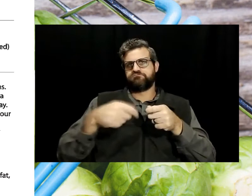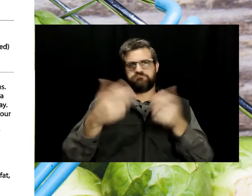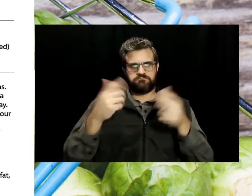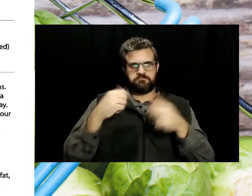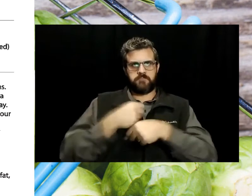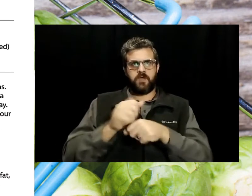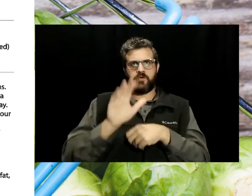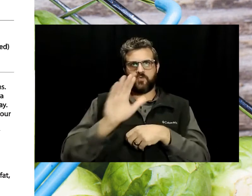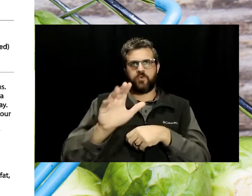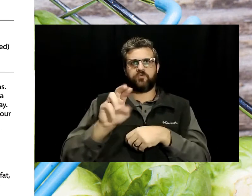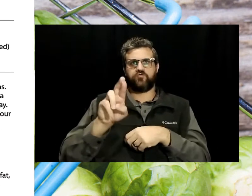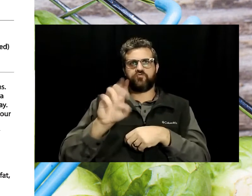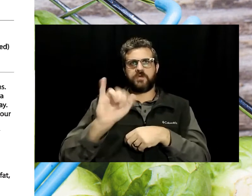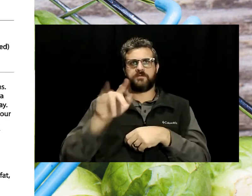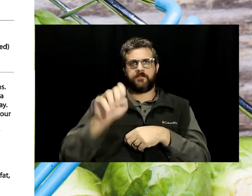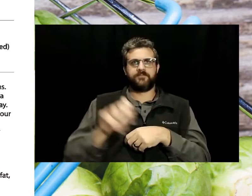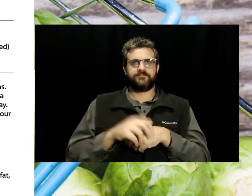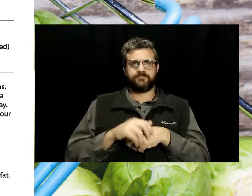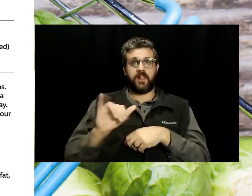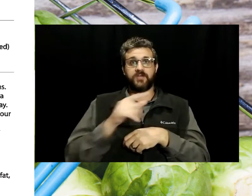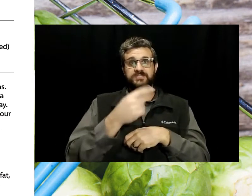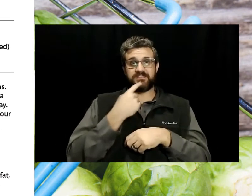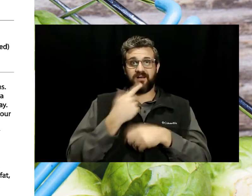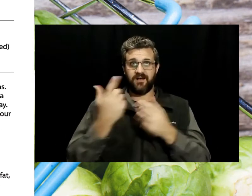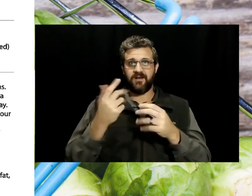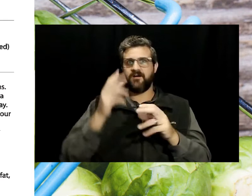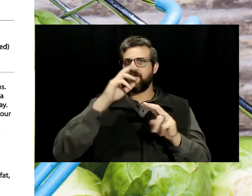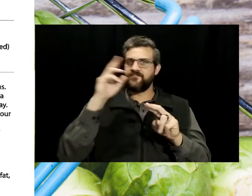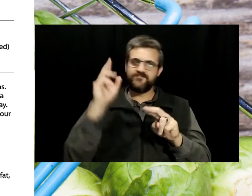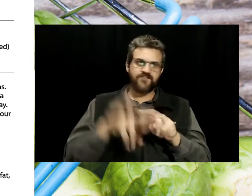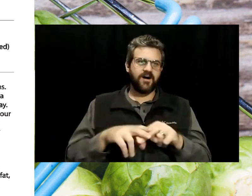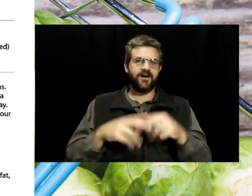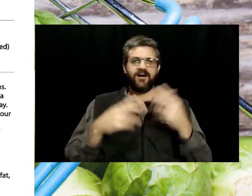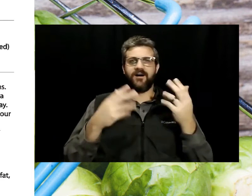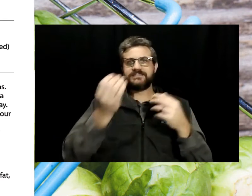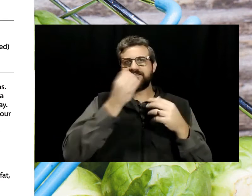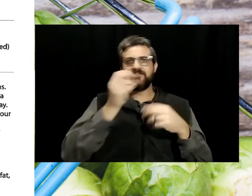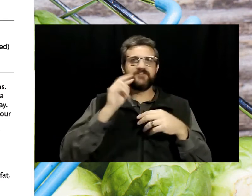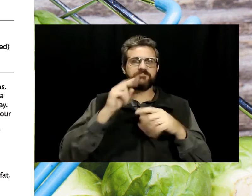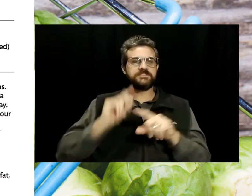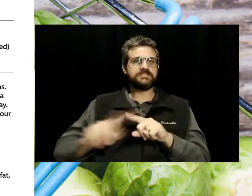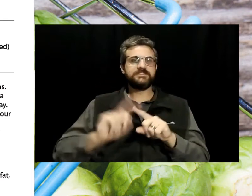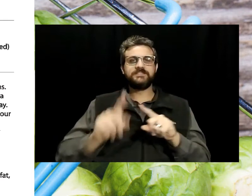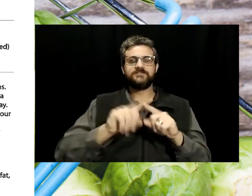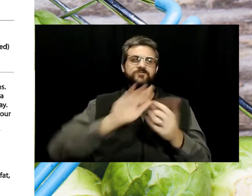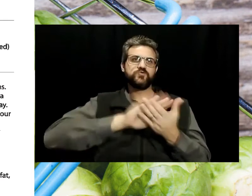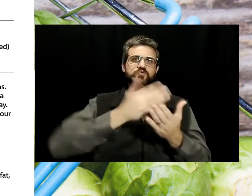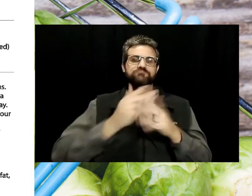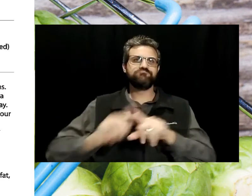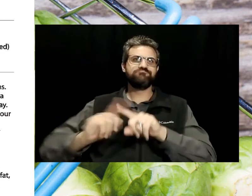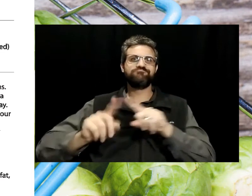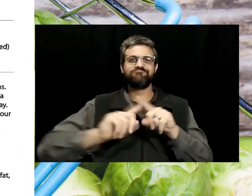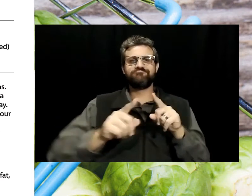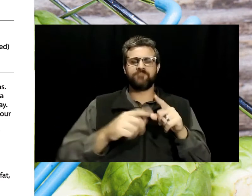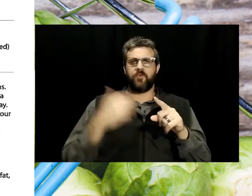recipe that, like Kristi mentioned, it's a fun way. It's fun to eat vegetables in different ways. And this one certainly looks